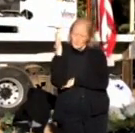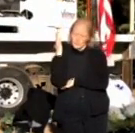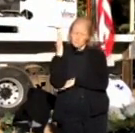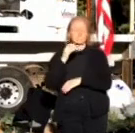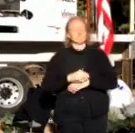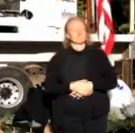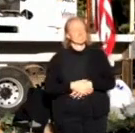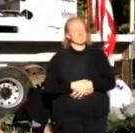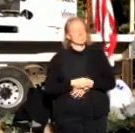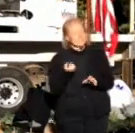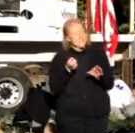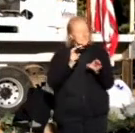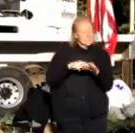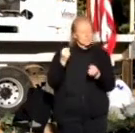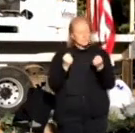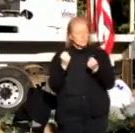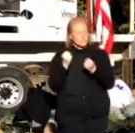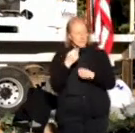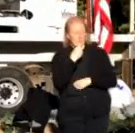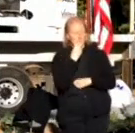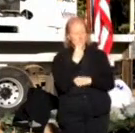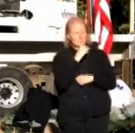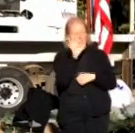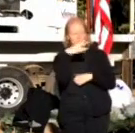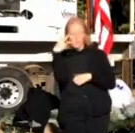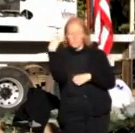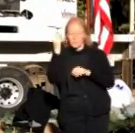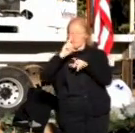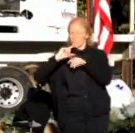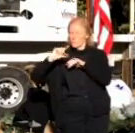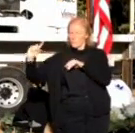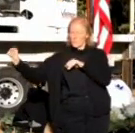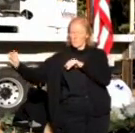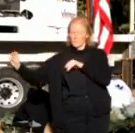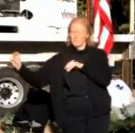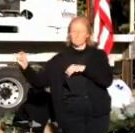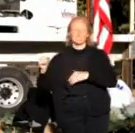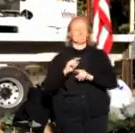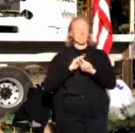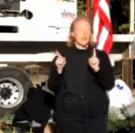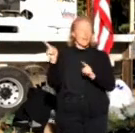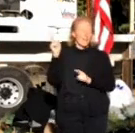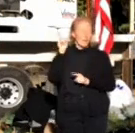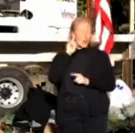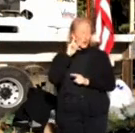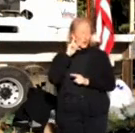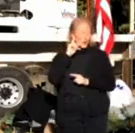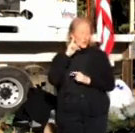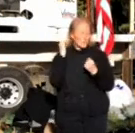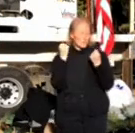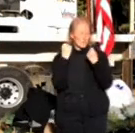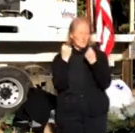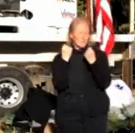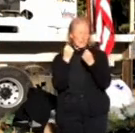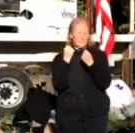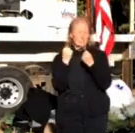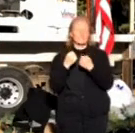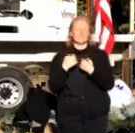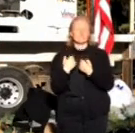sleigh, to his team gave a whistle, and away they all went like the down of a thistle. But I heard them exclaim as they drove out of